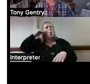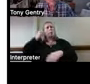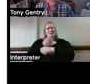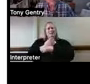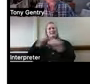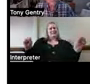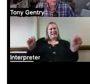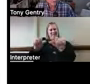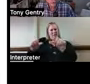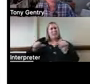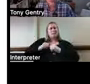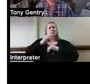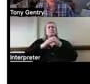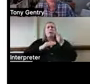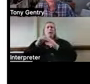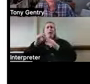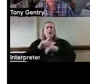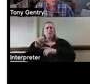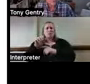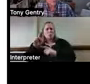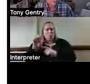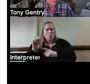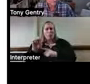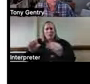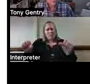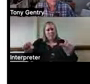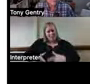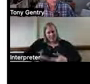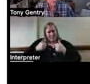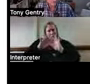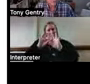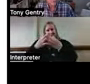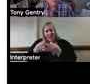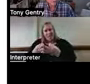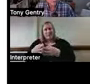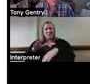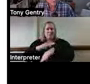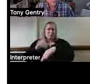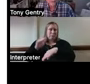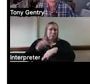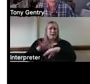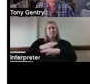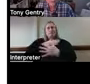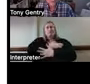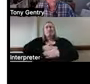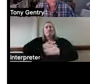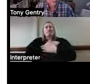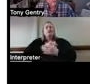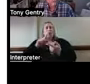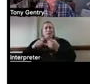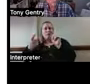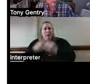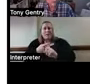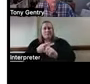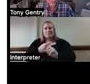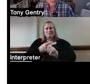haven and a comfort zone, a place to live with our families and pets and enjoy with friends, a place to build